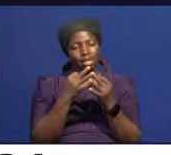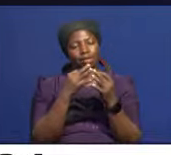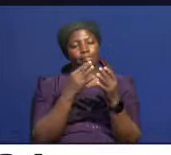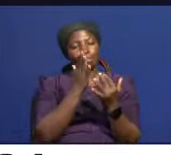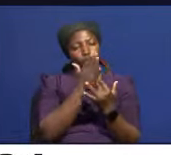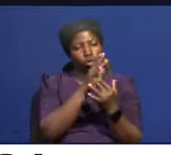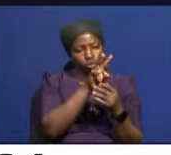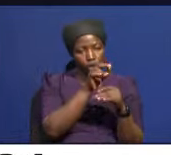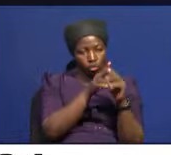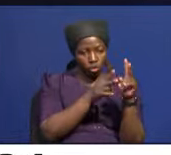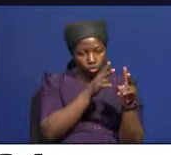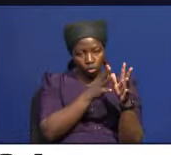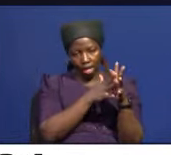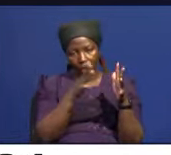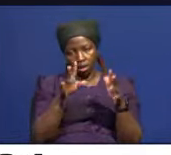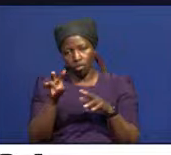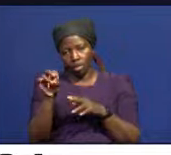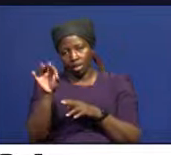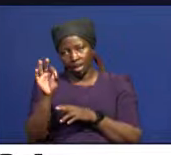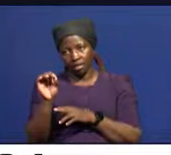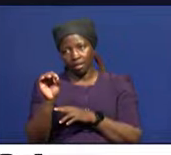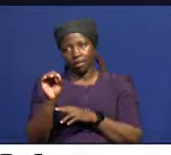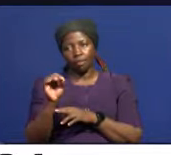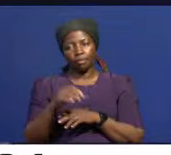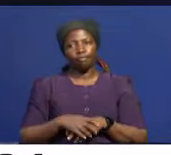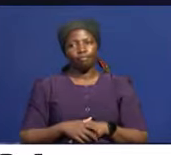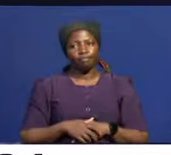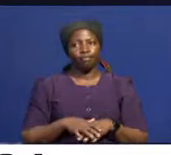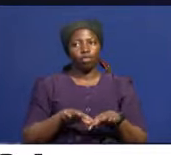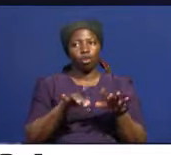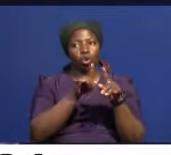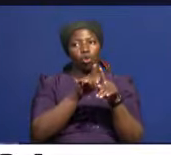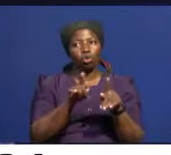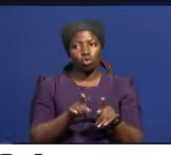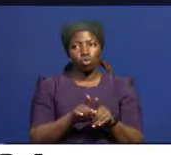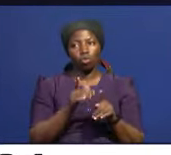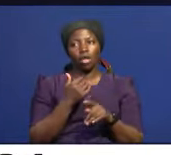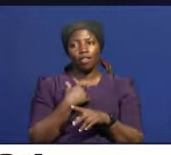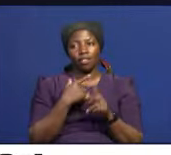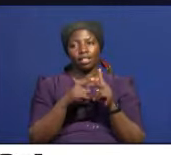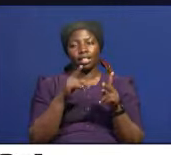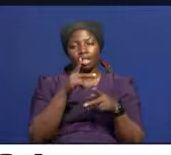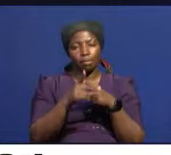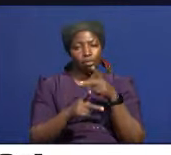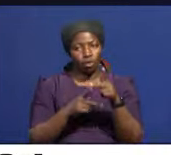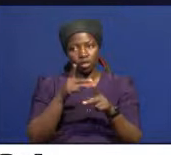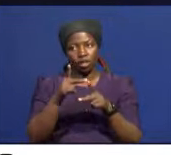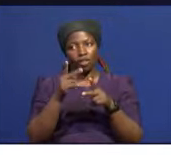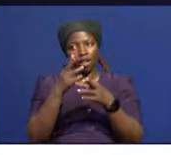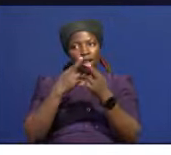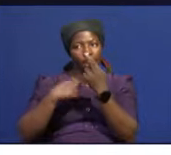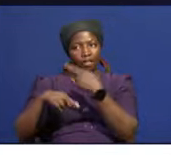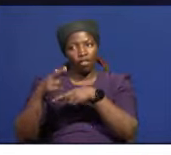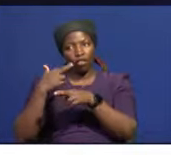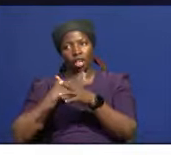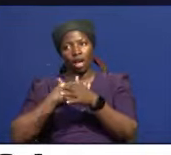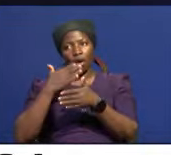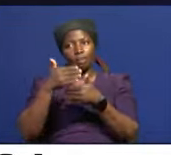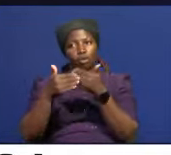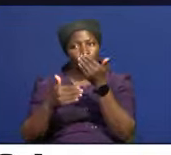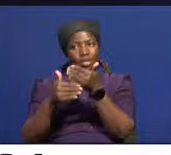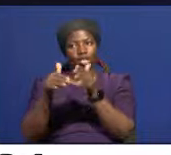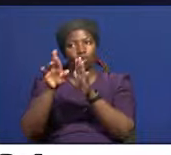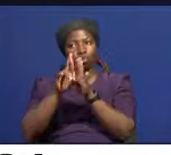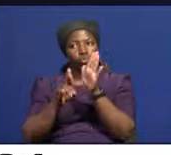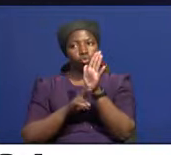2022 and 2030. Furthermore, we have commenced the process of reviewing our building codes to